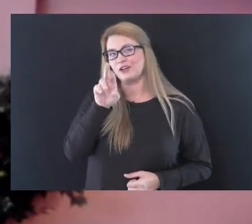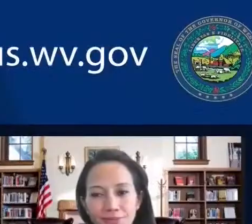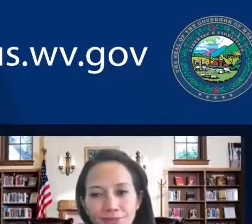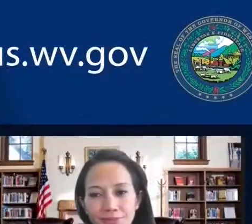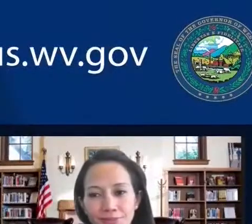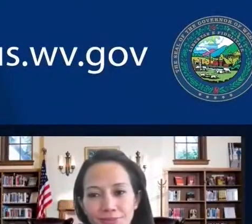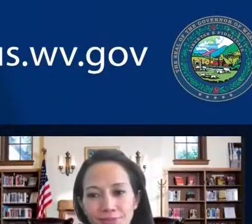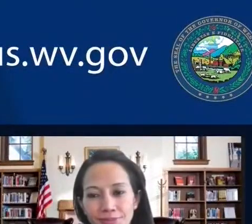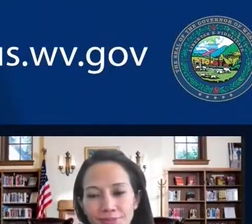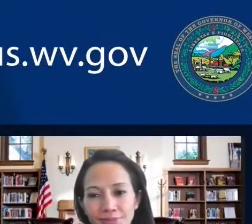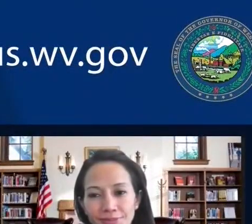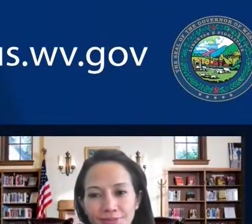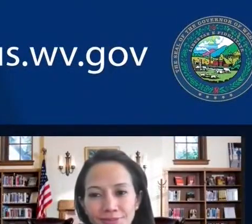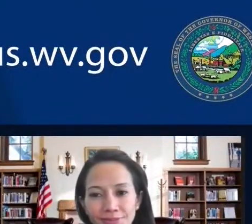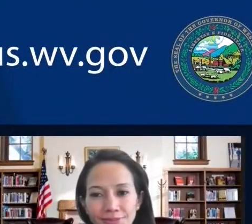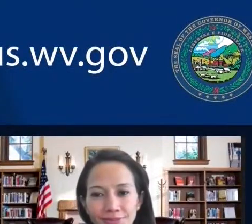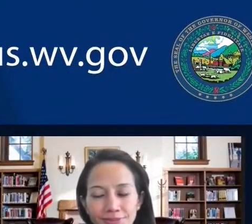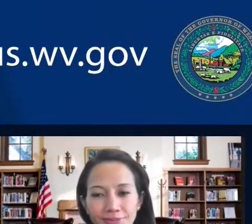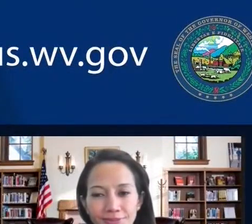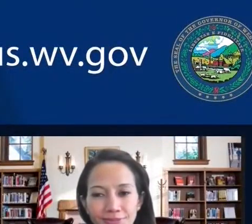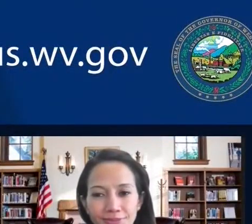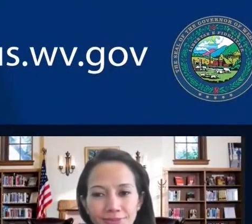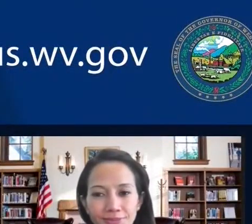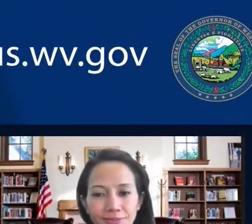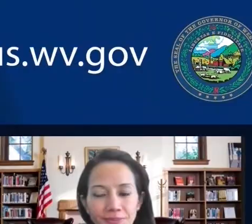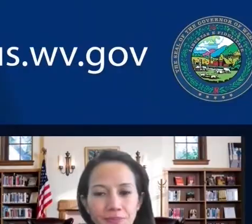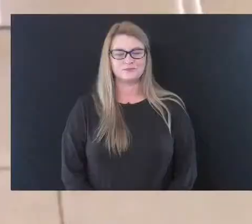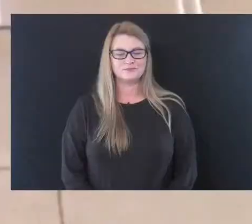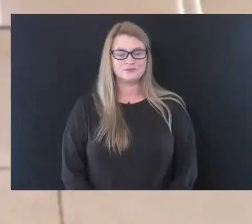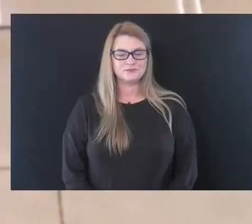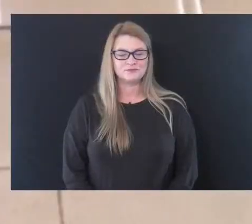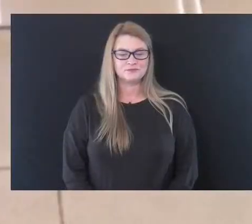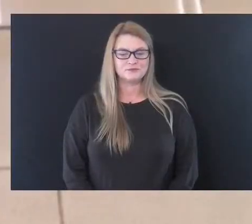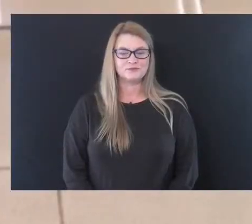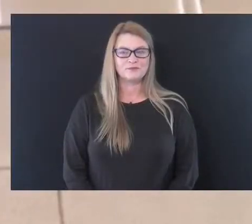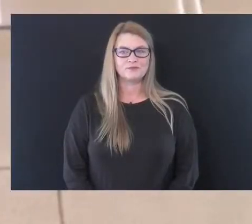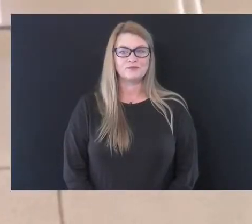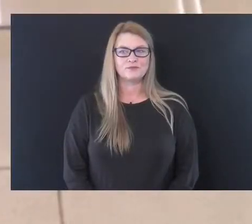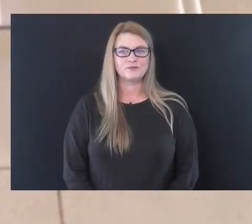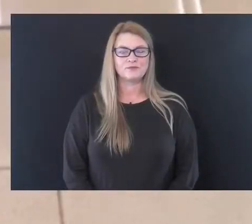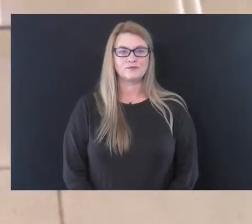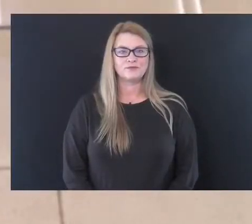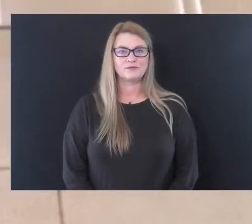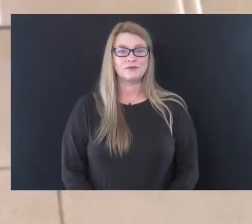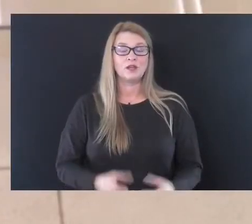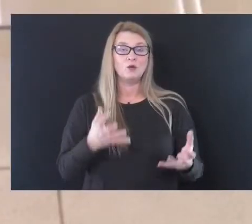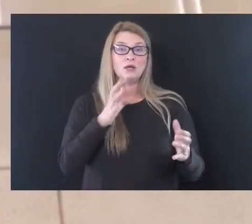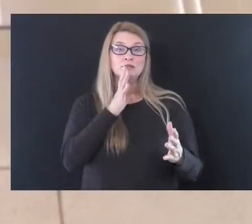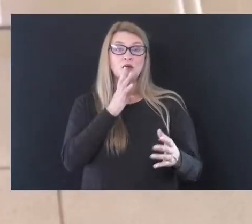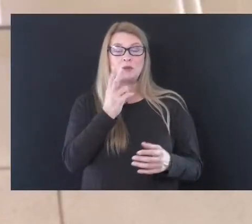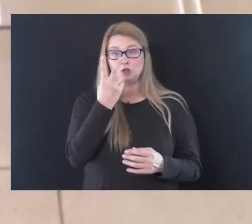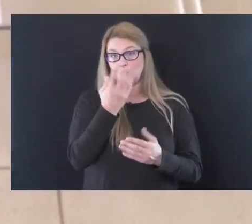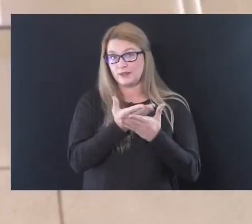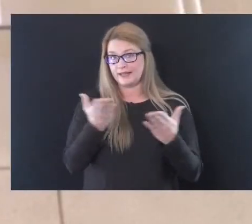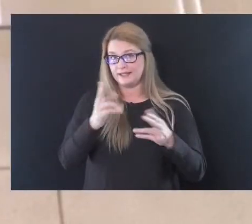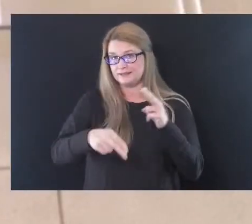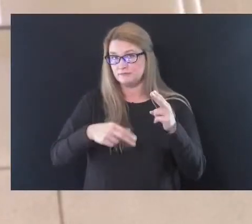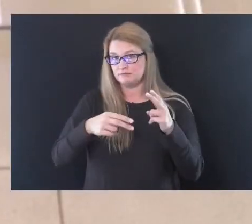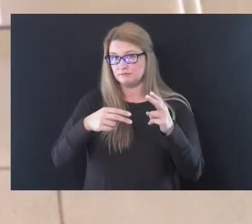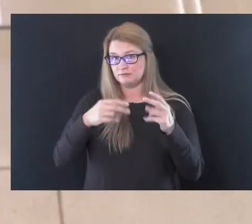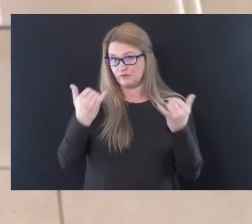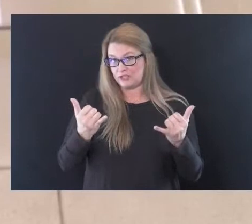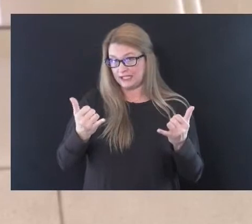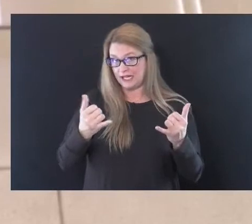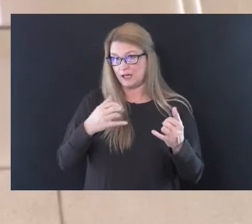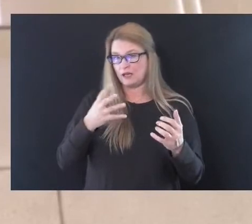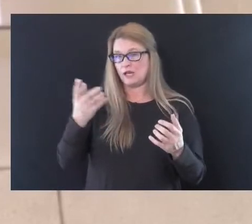of the Joint Interagency Task Force. Good afternoon. Just want to highlight two things today. I was asked by two